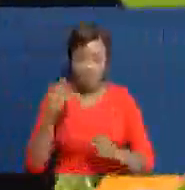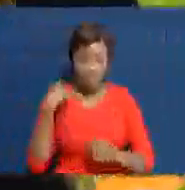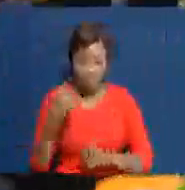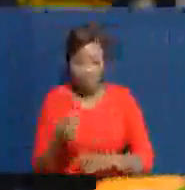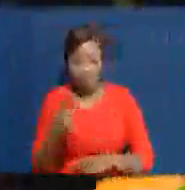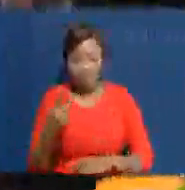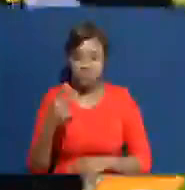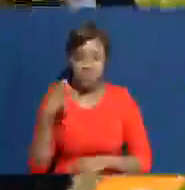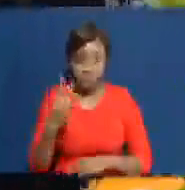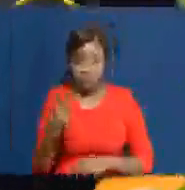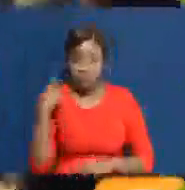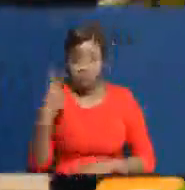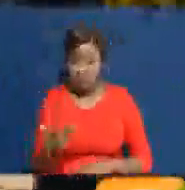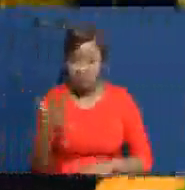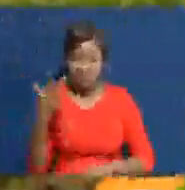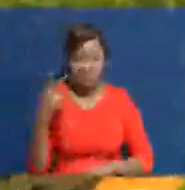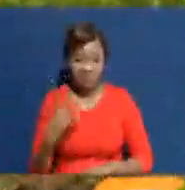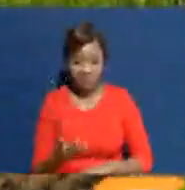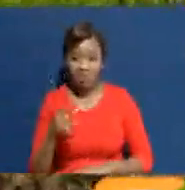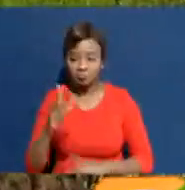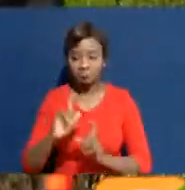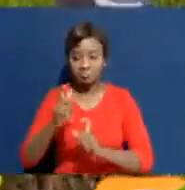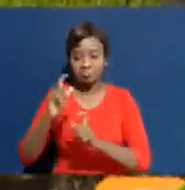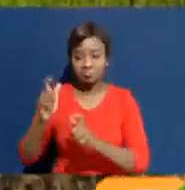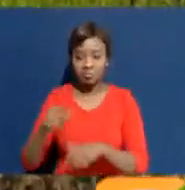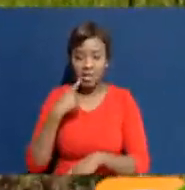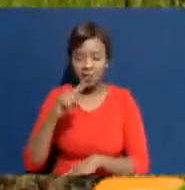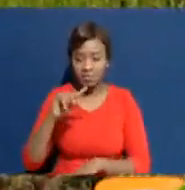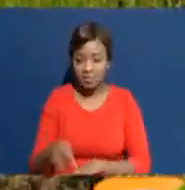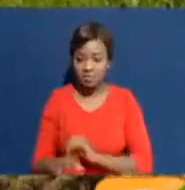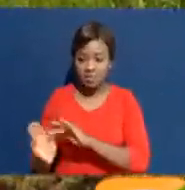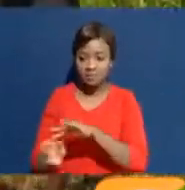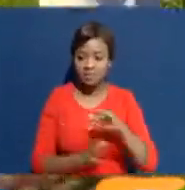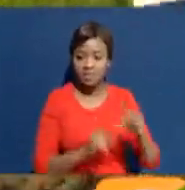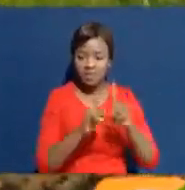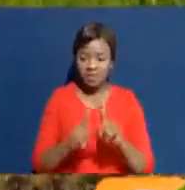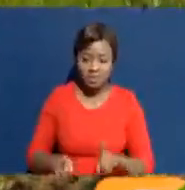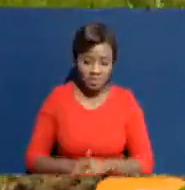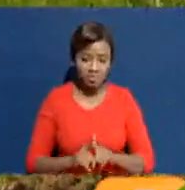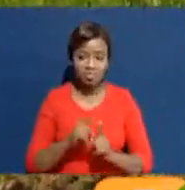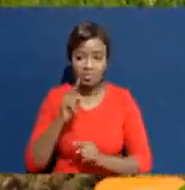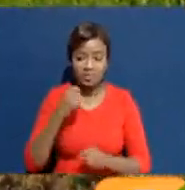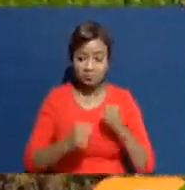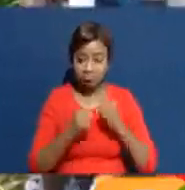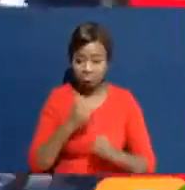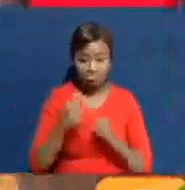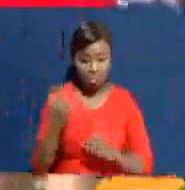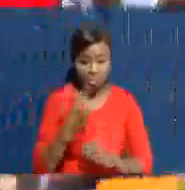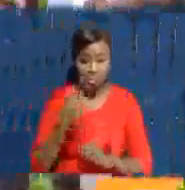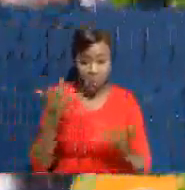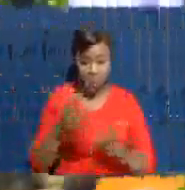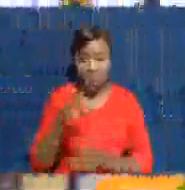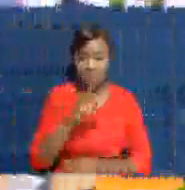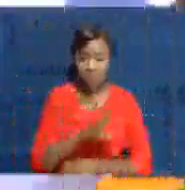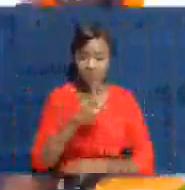150,000 shillings. The marathon is dedicated to the conservation of the roan antelope that is only found at the Ruma National Park.